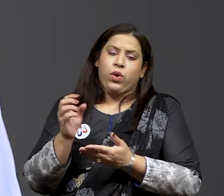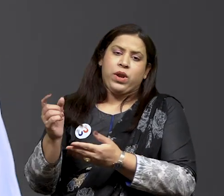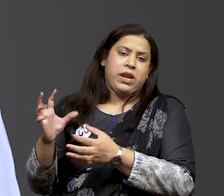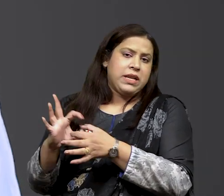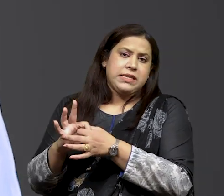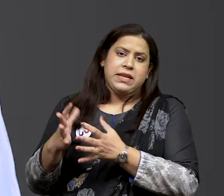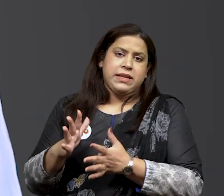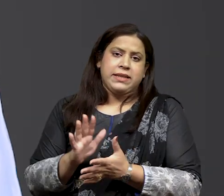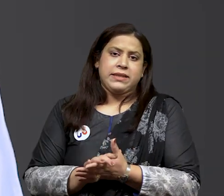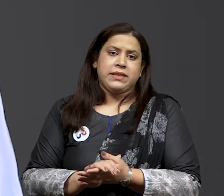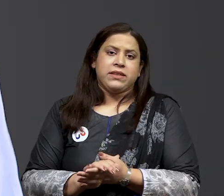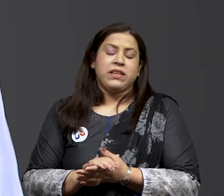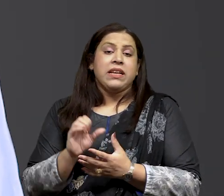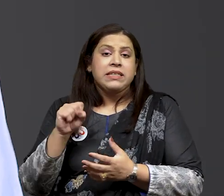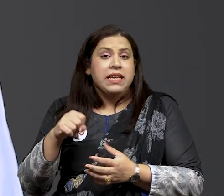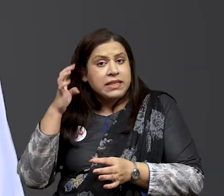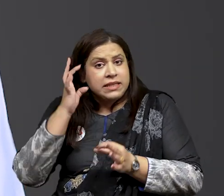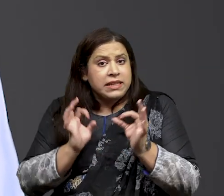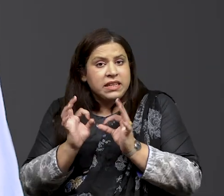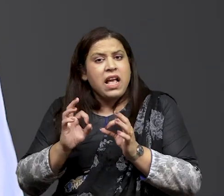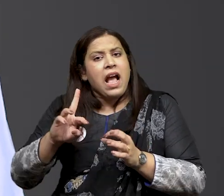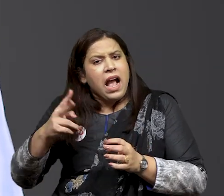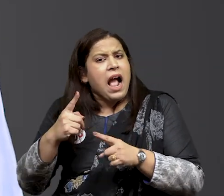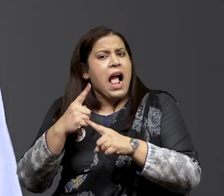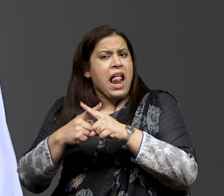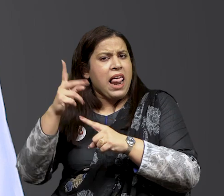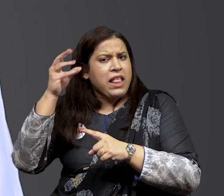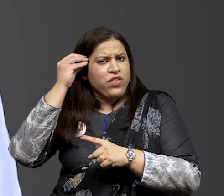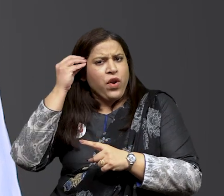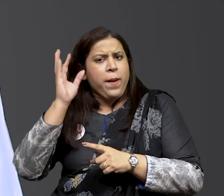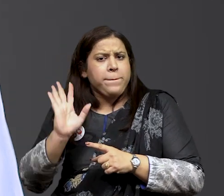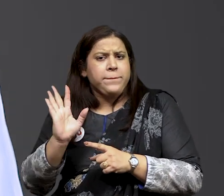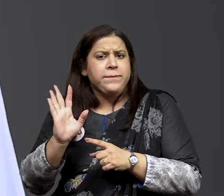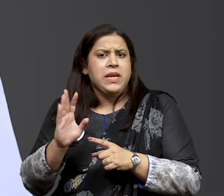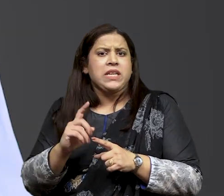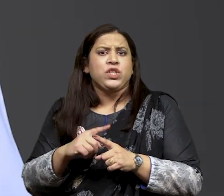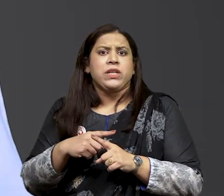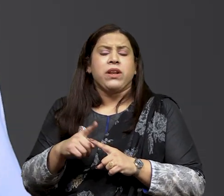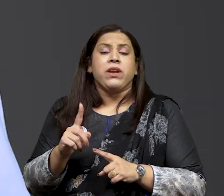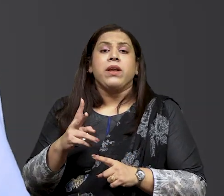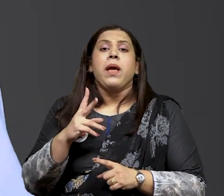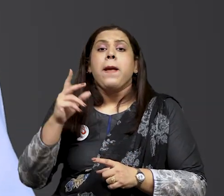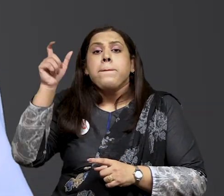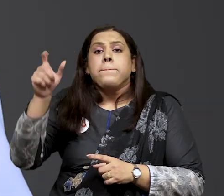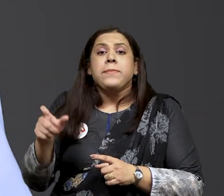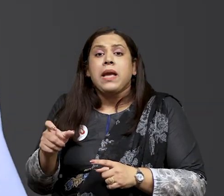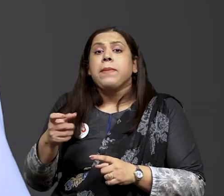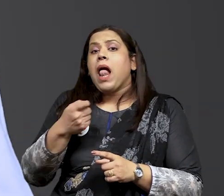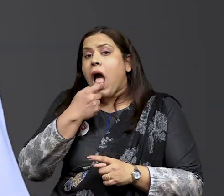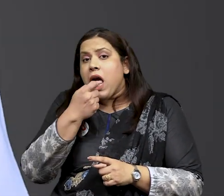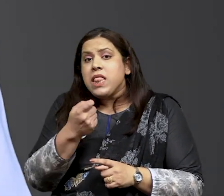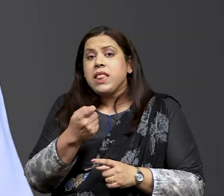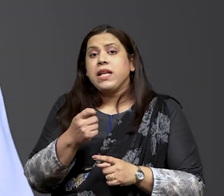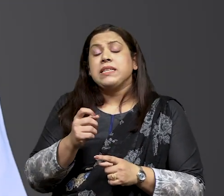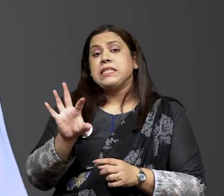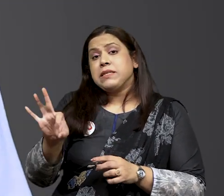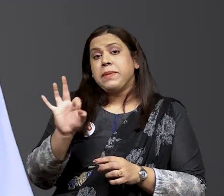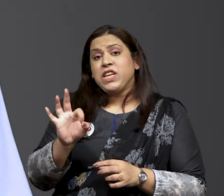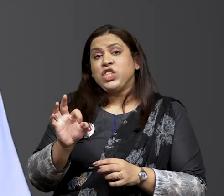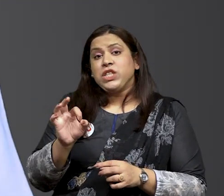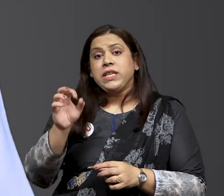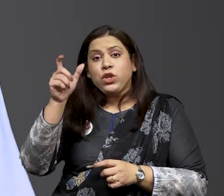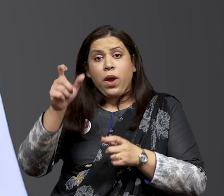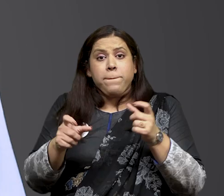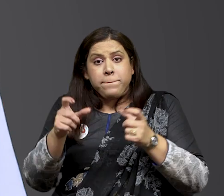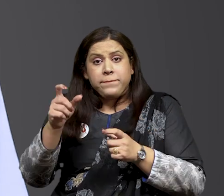this work and to contribute. Simply because of the scale at which misinformation exists, there's a lot of room for people like us, especially